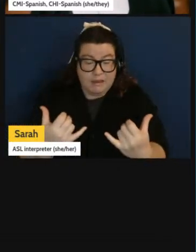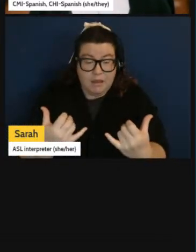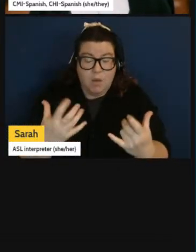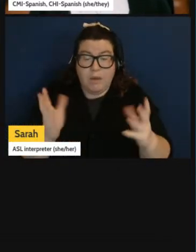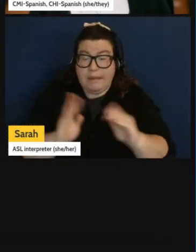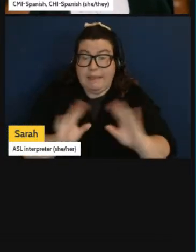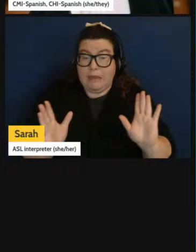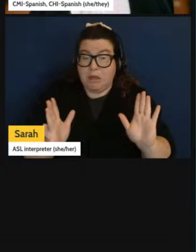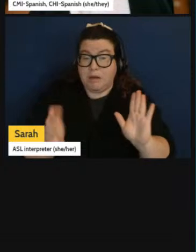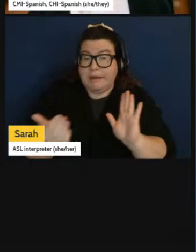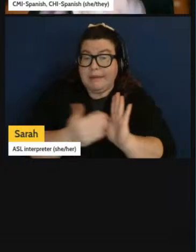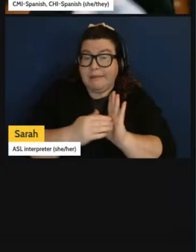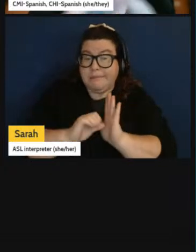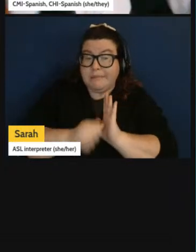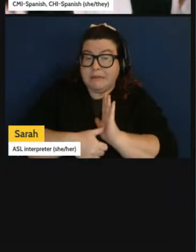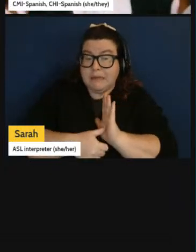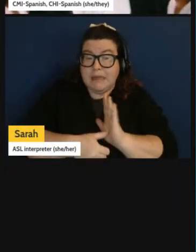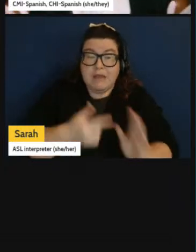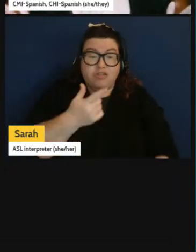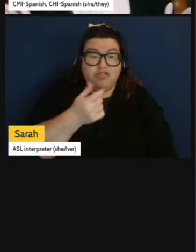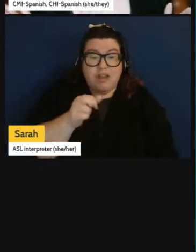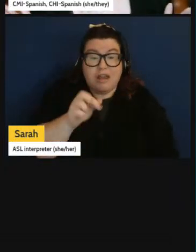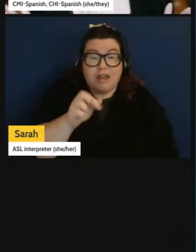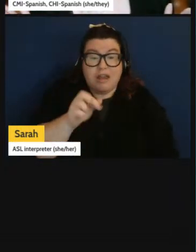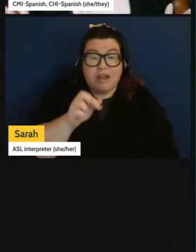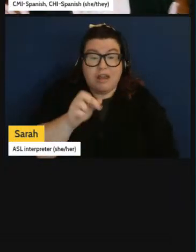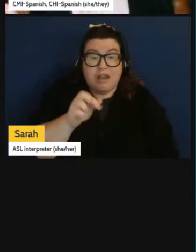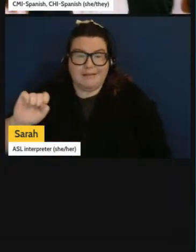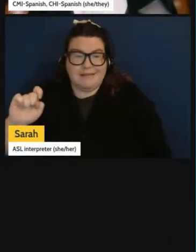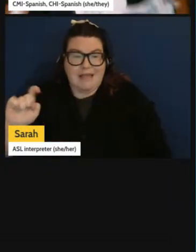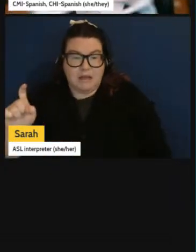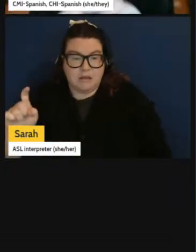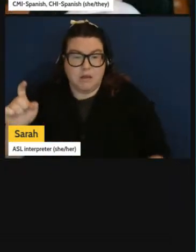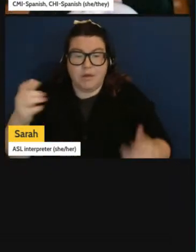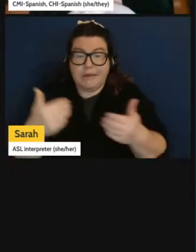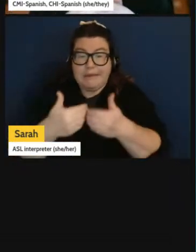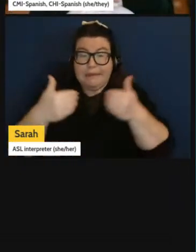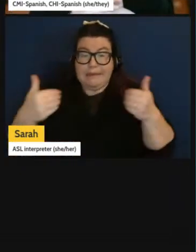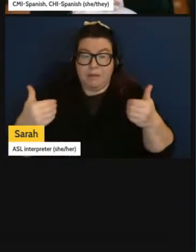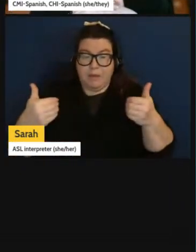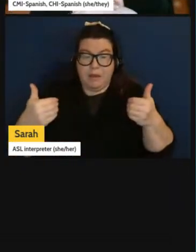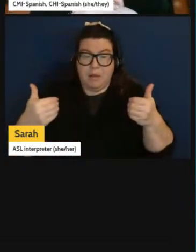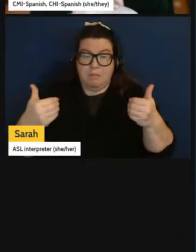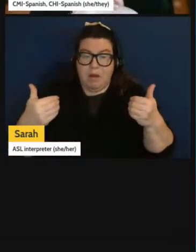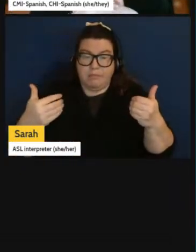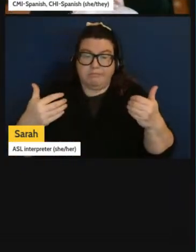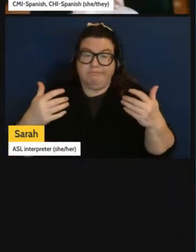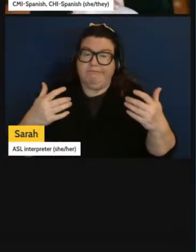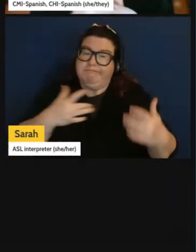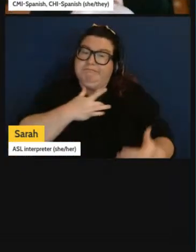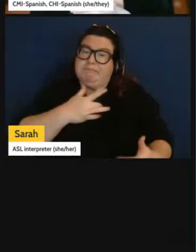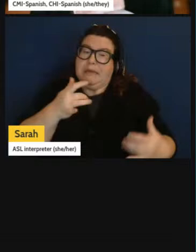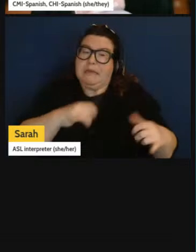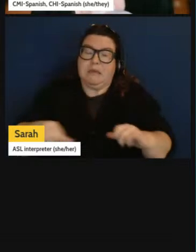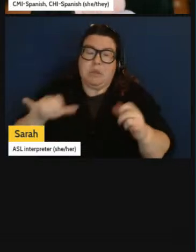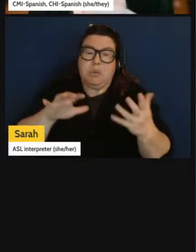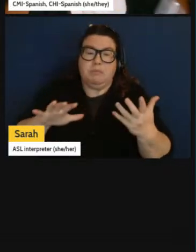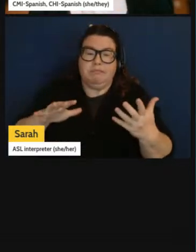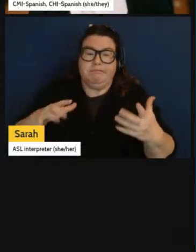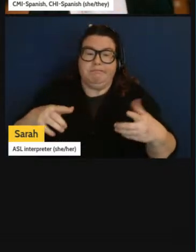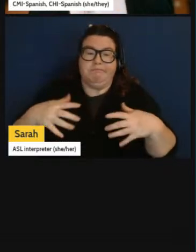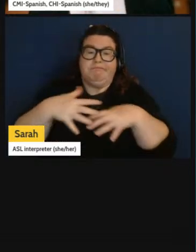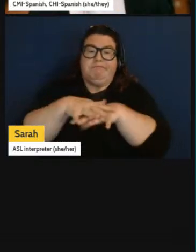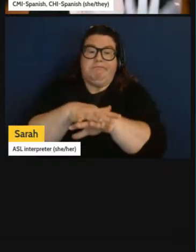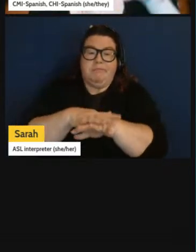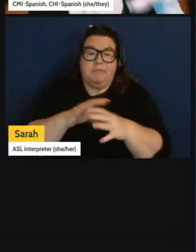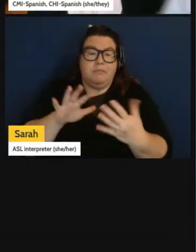again that gender and sex are separate concepts, but often conflated and confused. So moving away